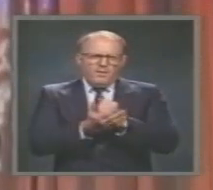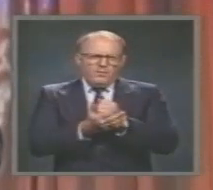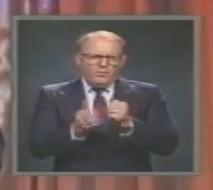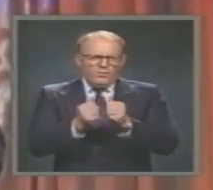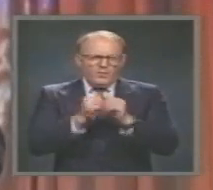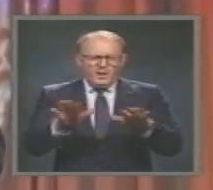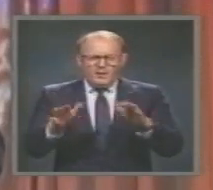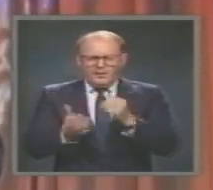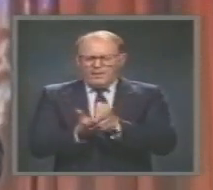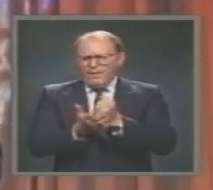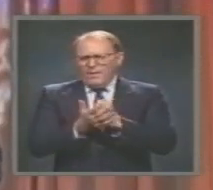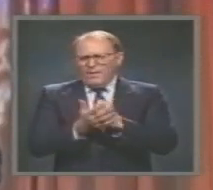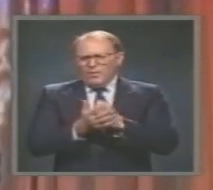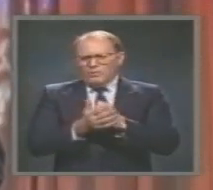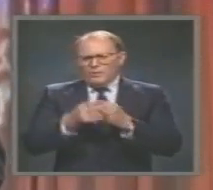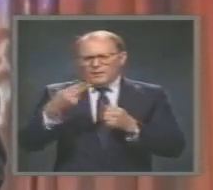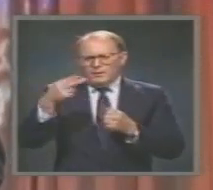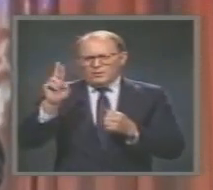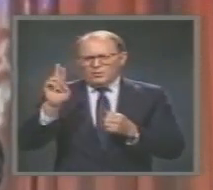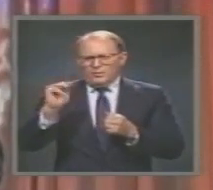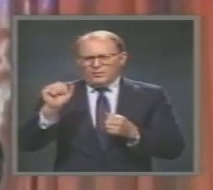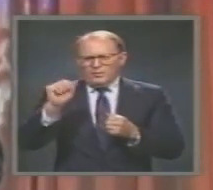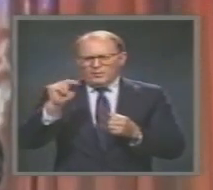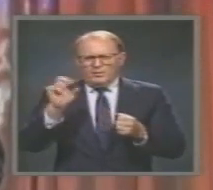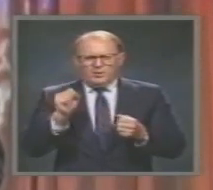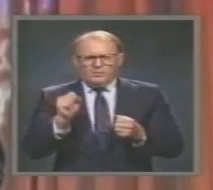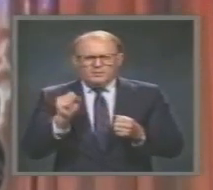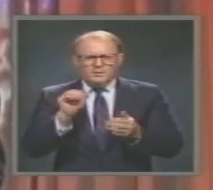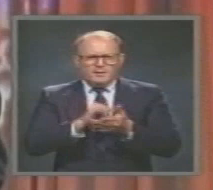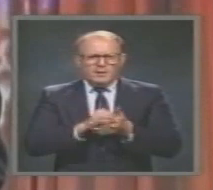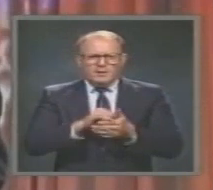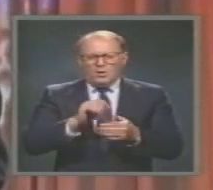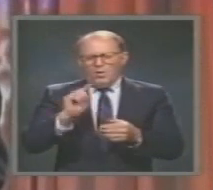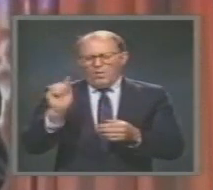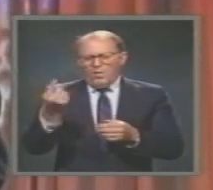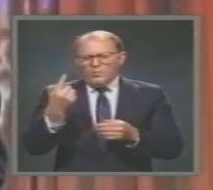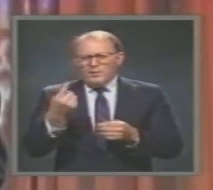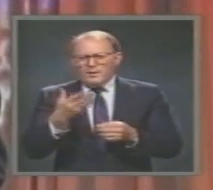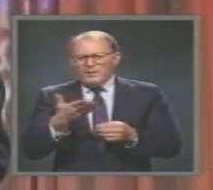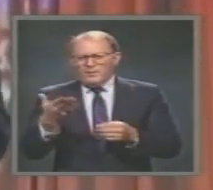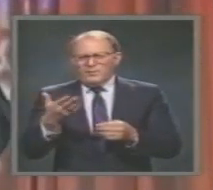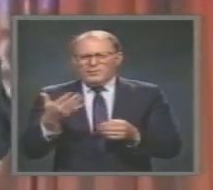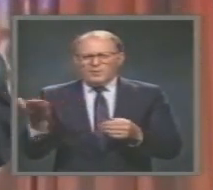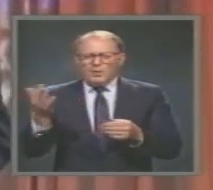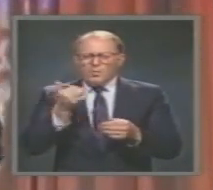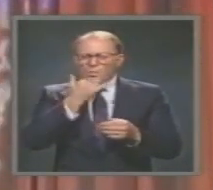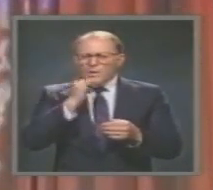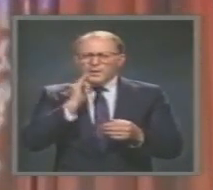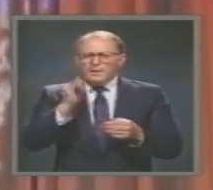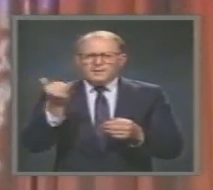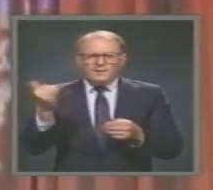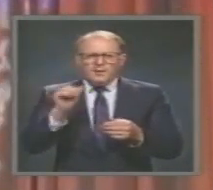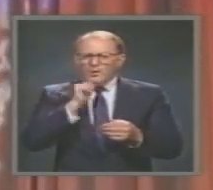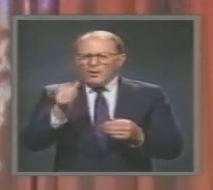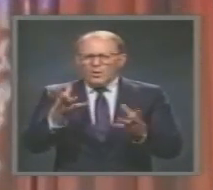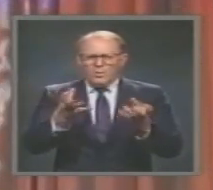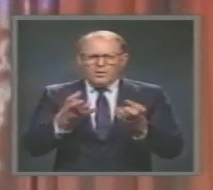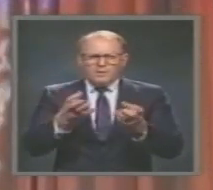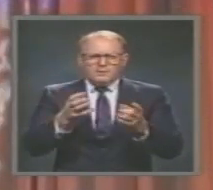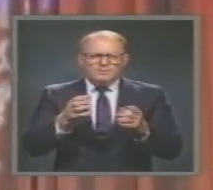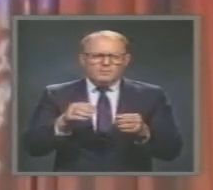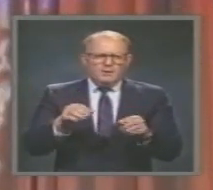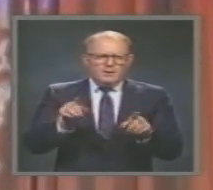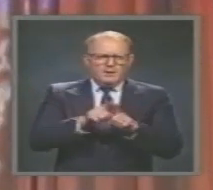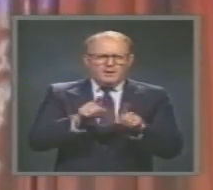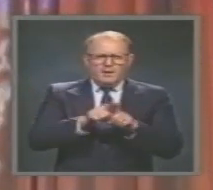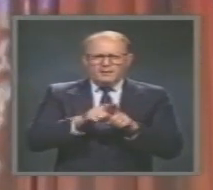human beings whose only crime is that they're unwanted? Just like the Dred Scott decision